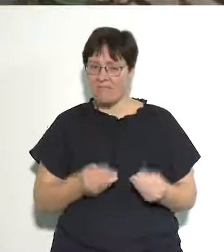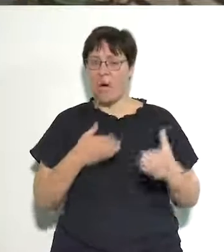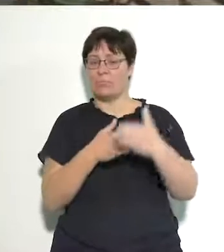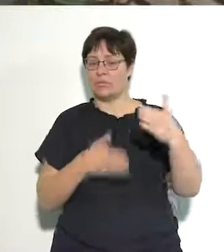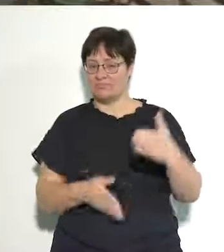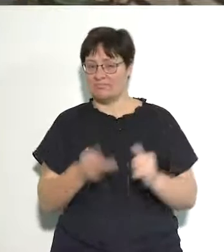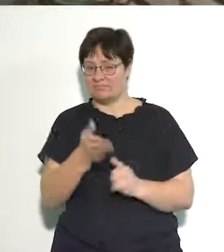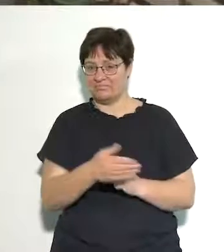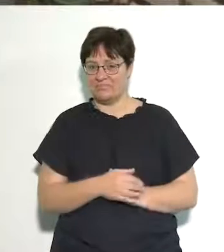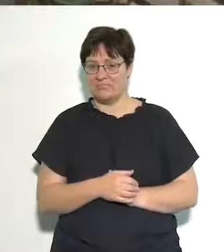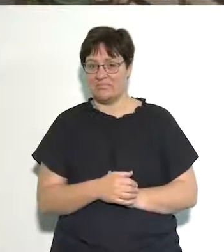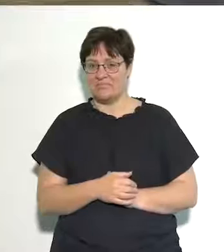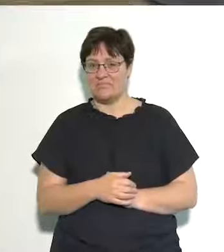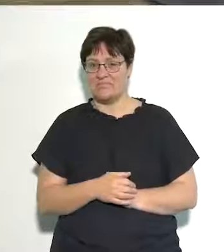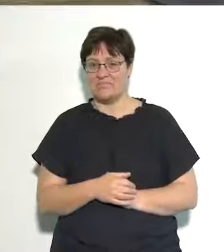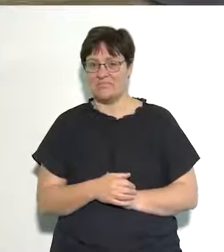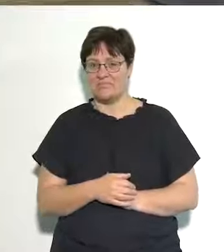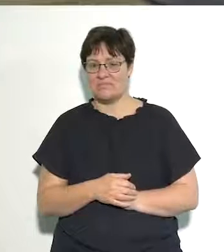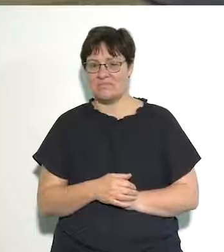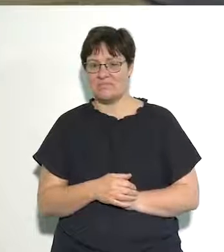some obstacles there for them,